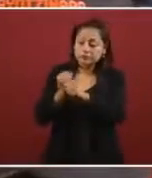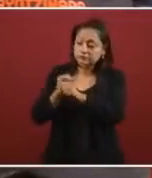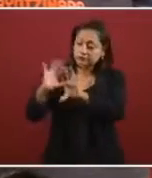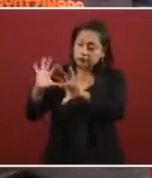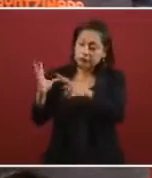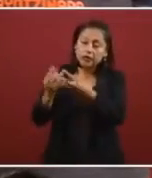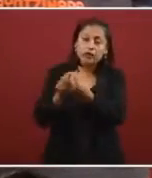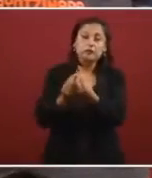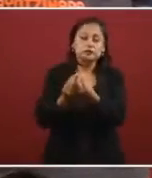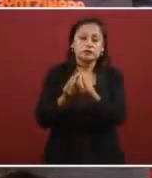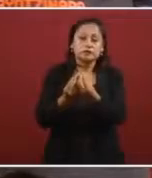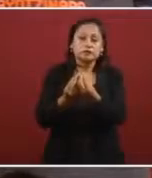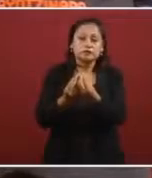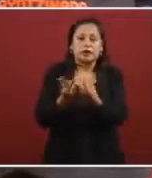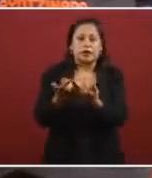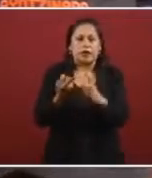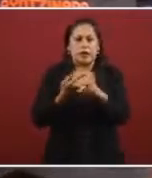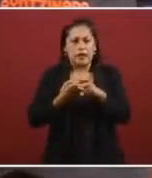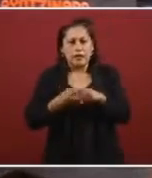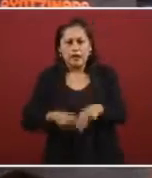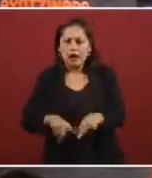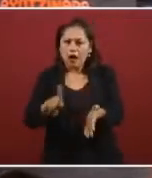you cannot just,